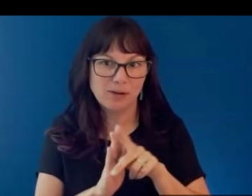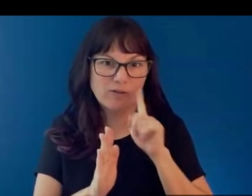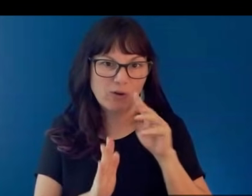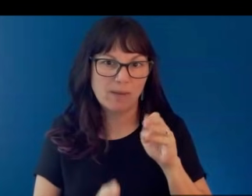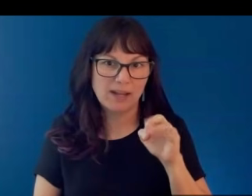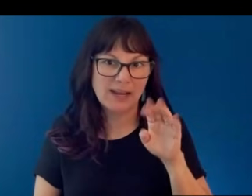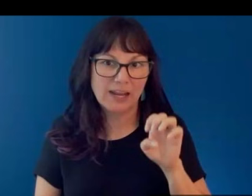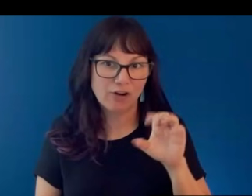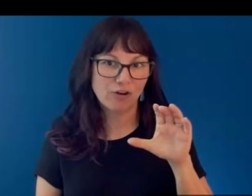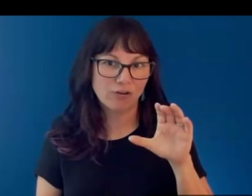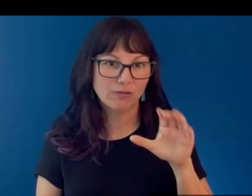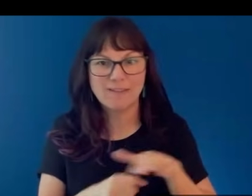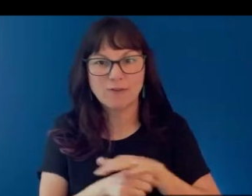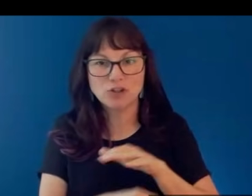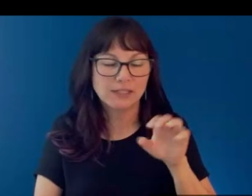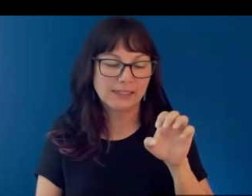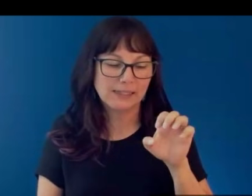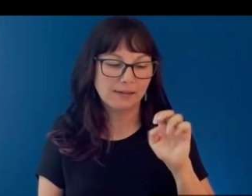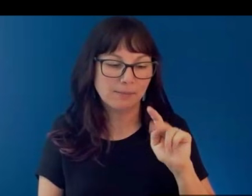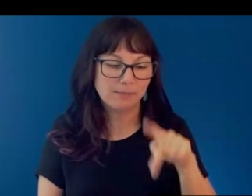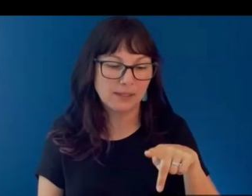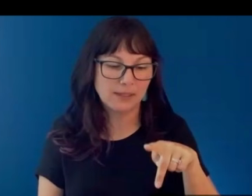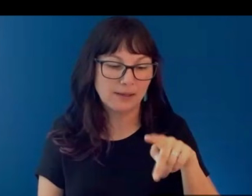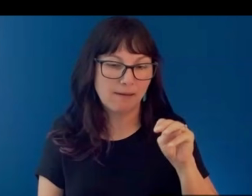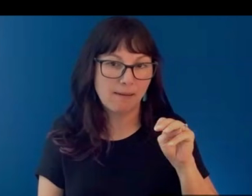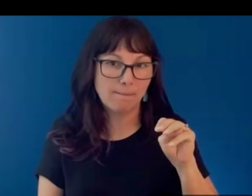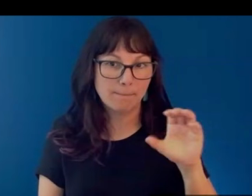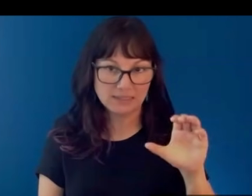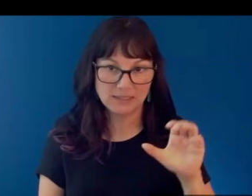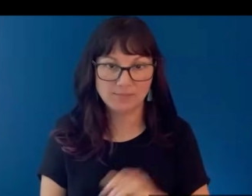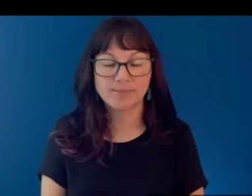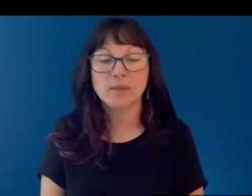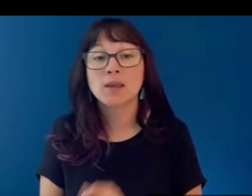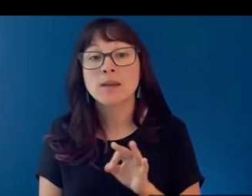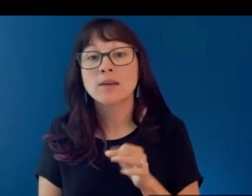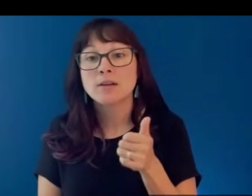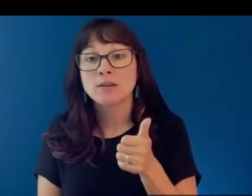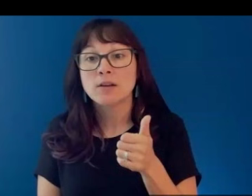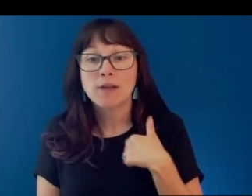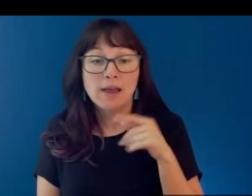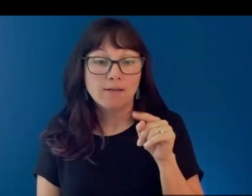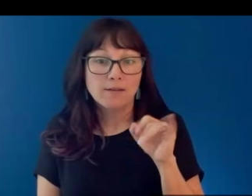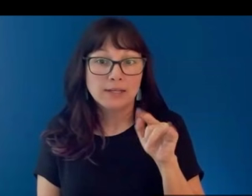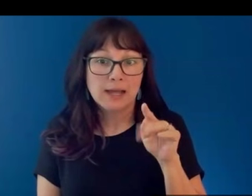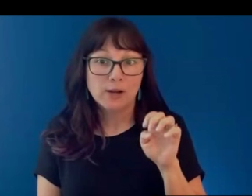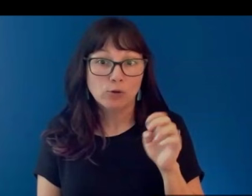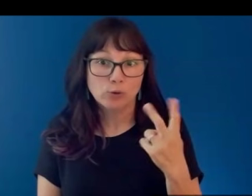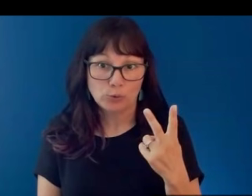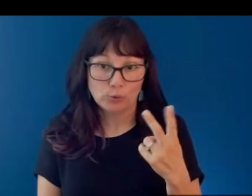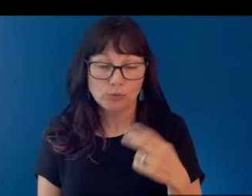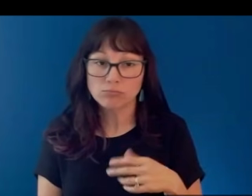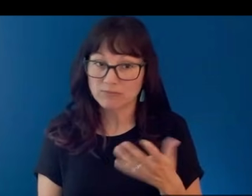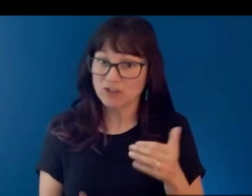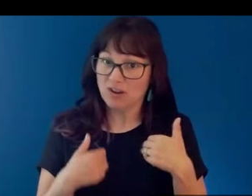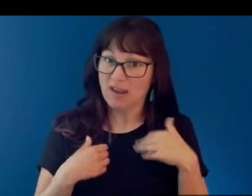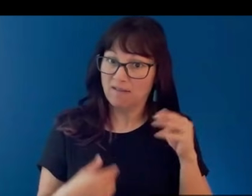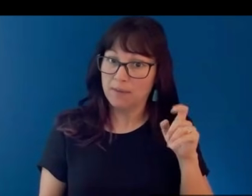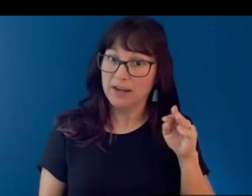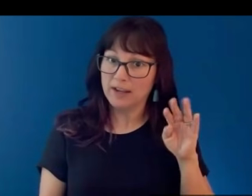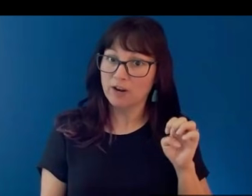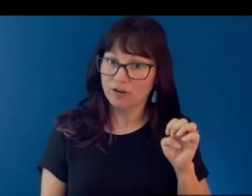the EPMC. So for folks who are on Title II, they get Medicare